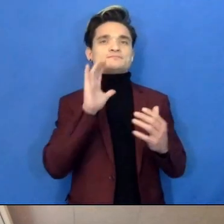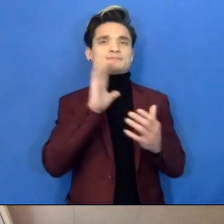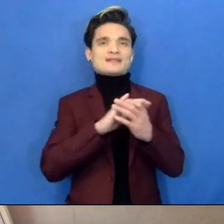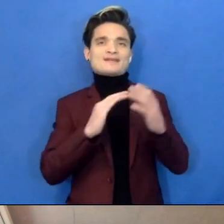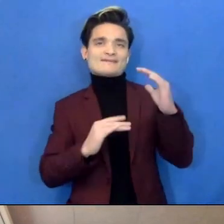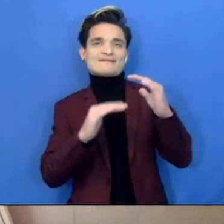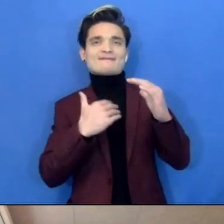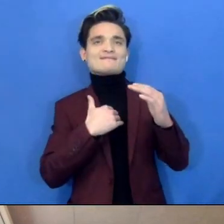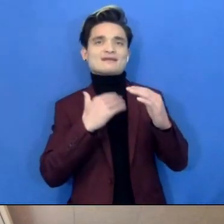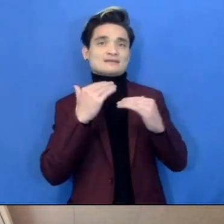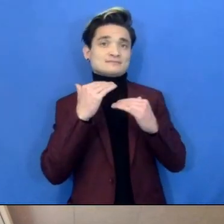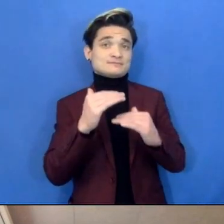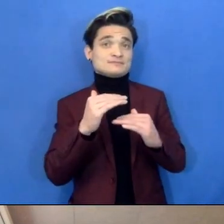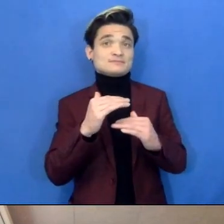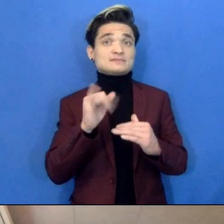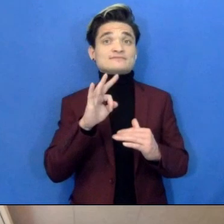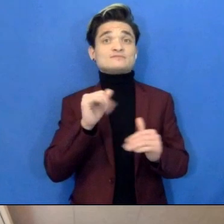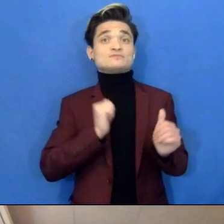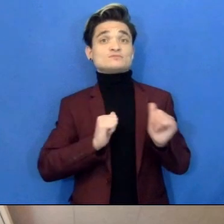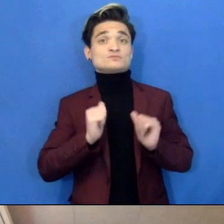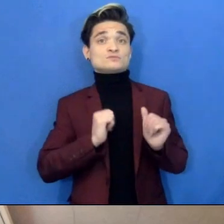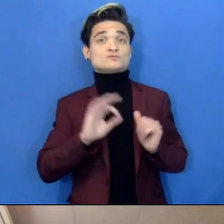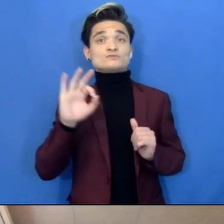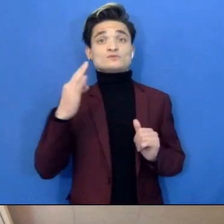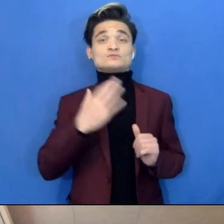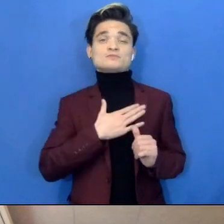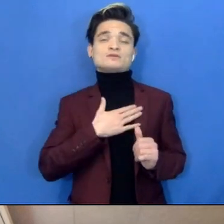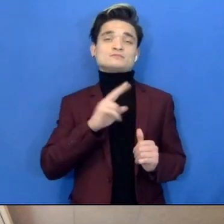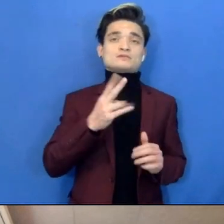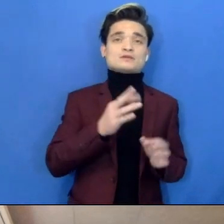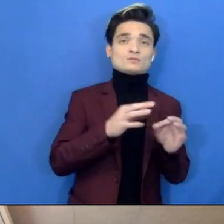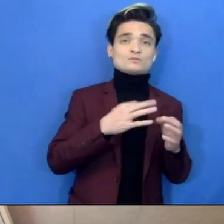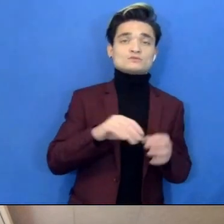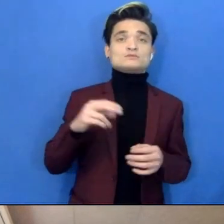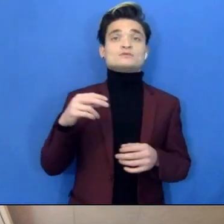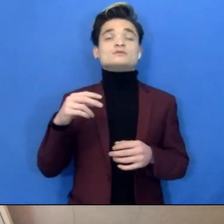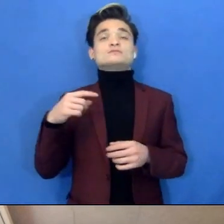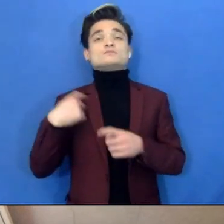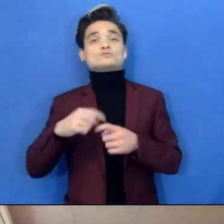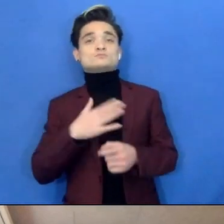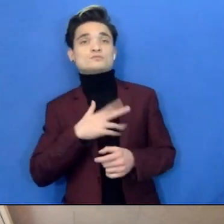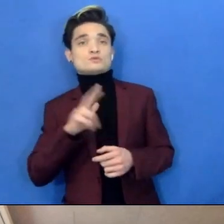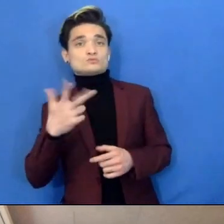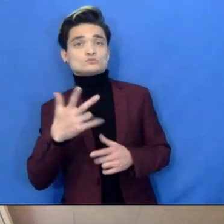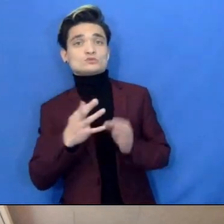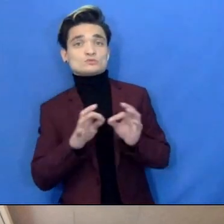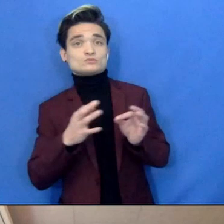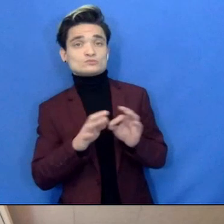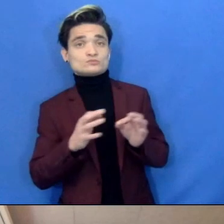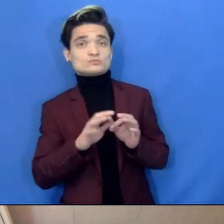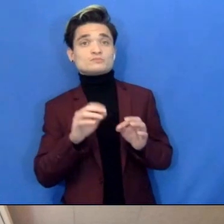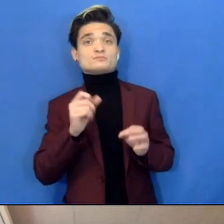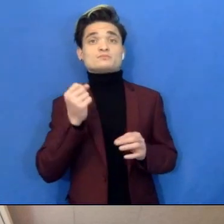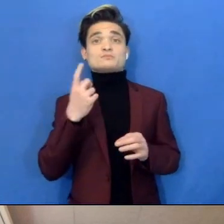or that Spanish is my third language. Like that's part of my character's truth if we're playing for truth. But I think